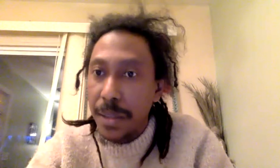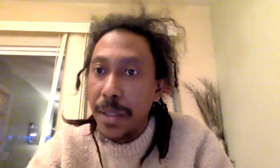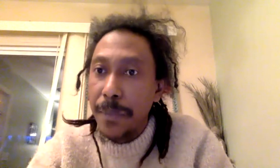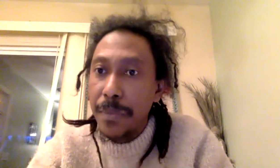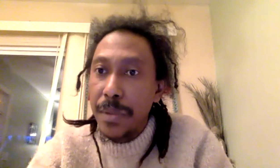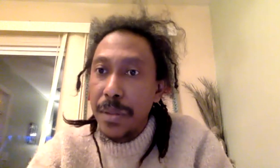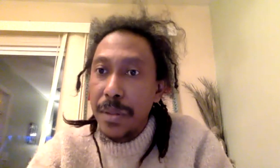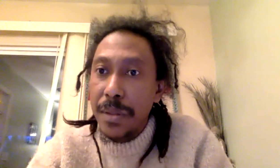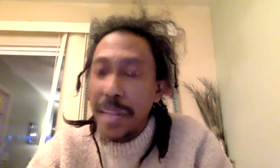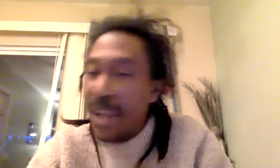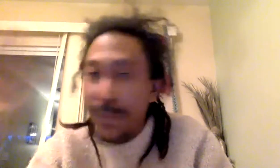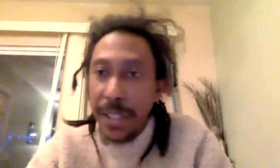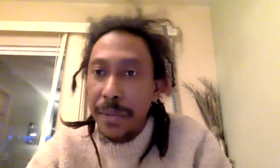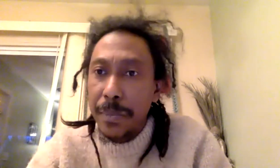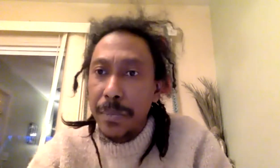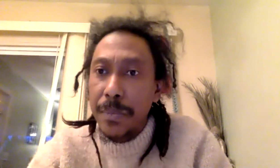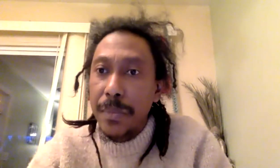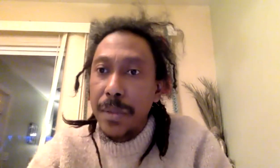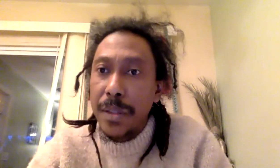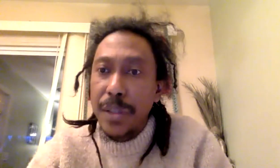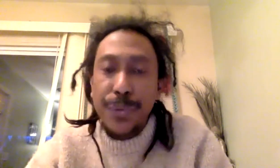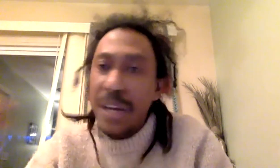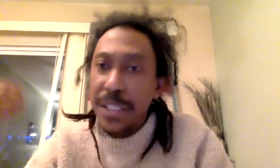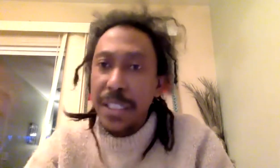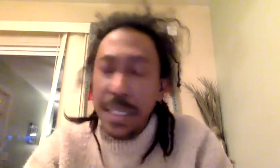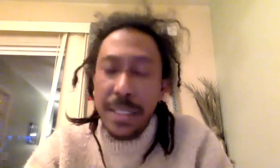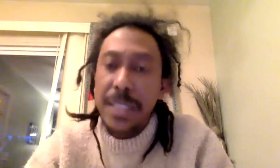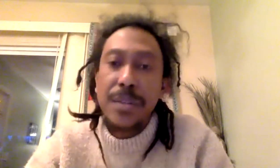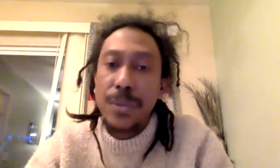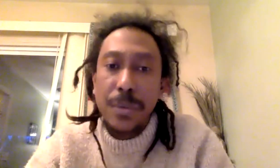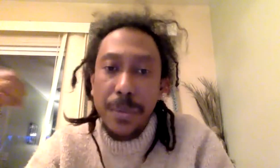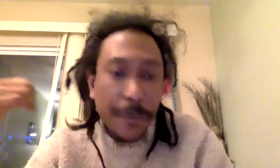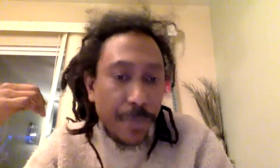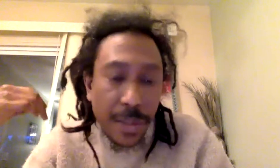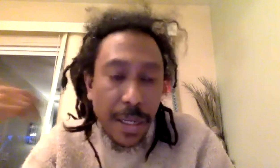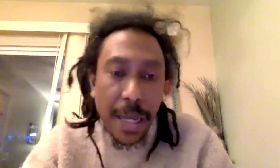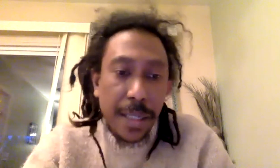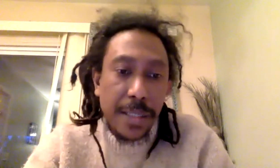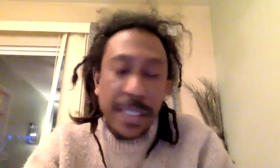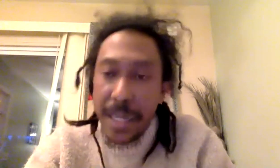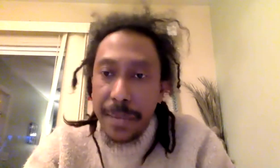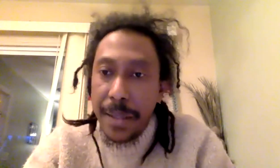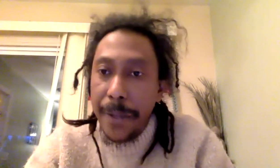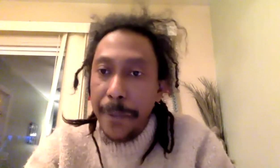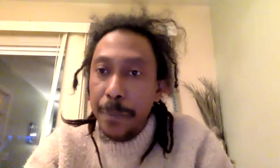musicians. Nothing. If you have a chance to